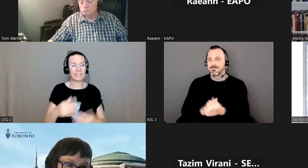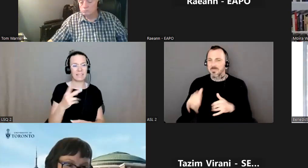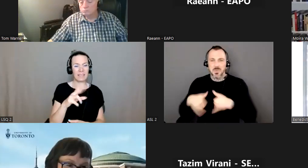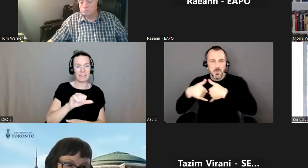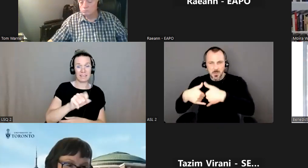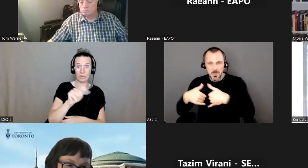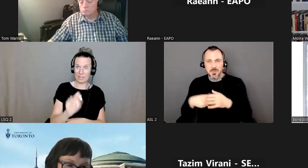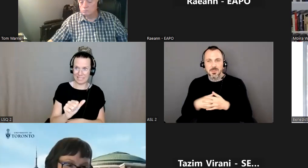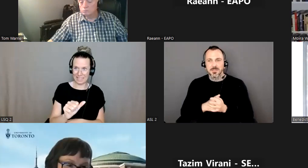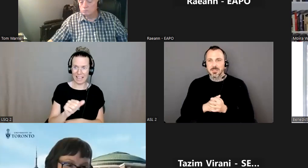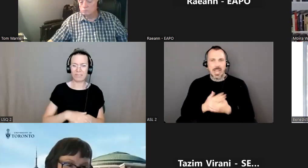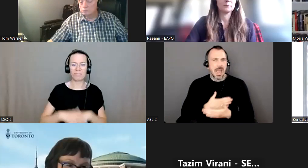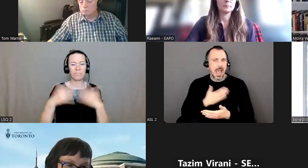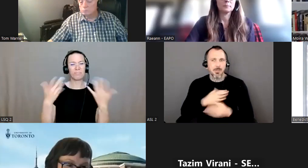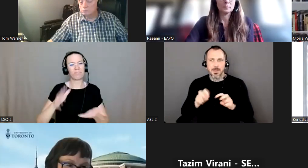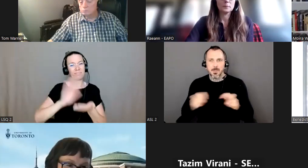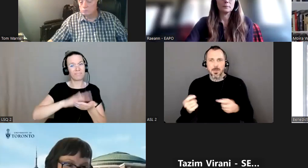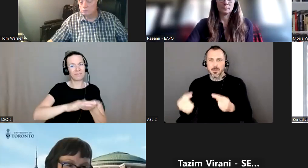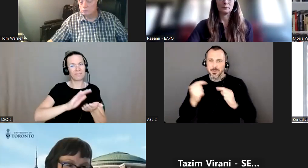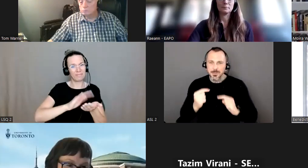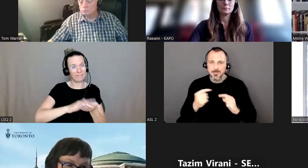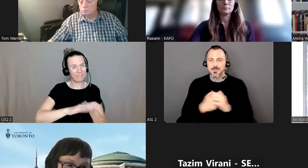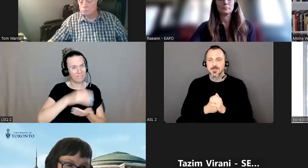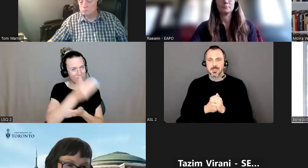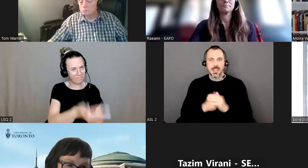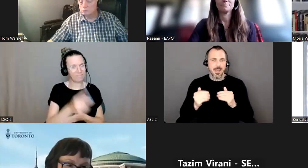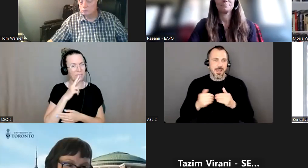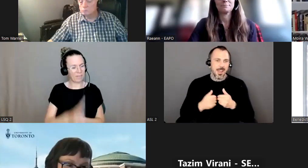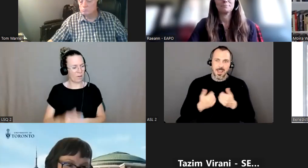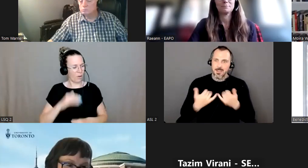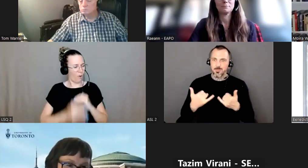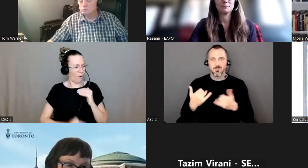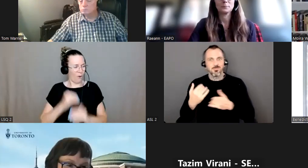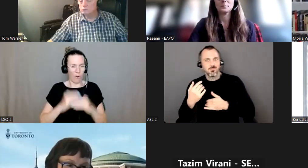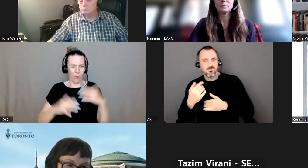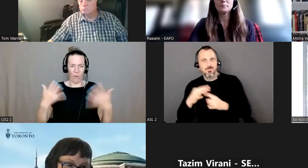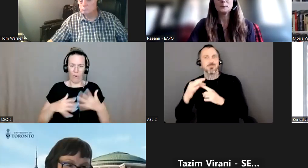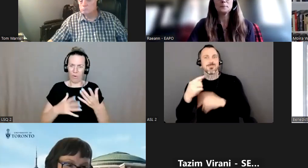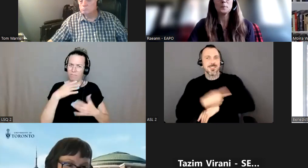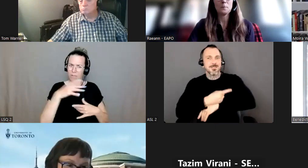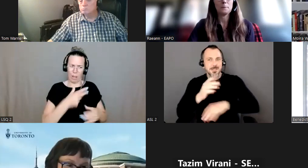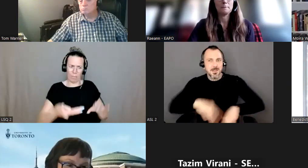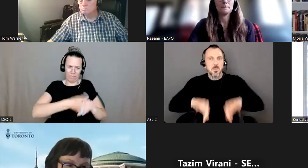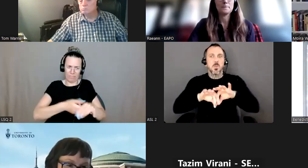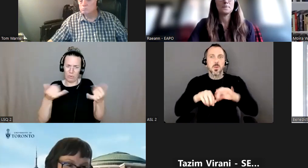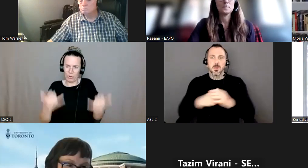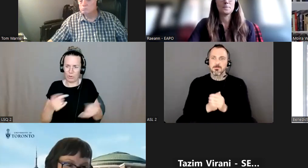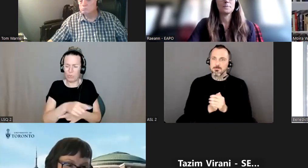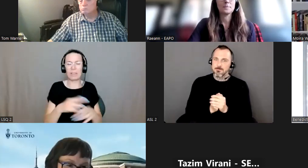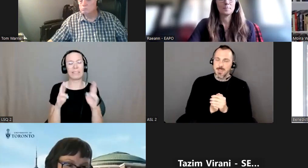so happy to have you all today. We hope that you will make the day count and that you will carry this enthusiasm into the rest of the